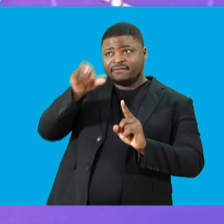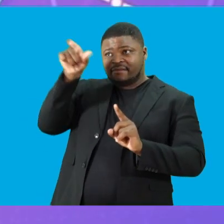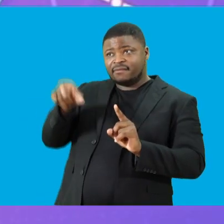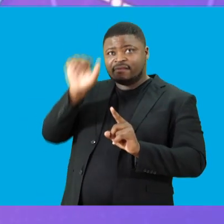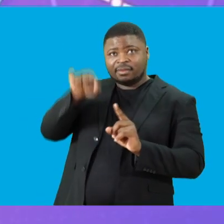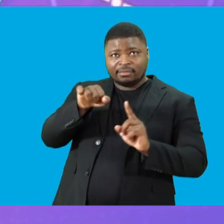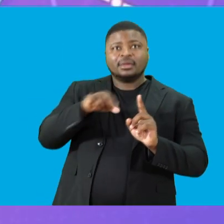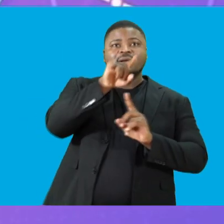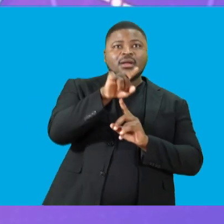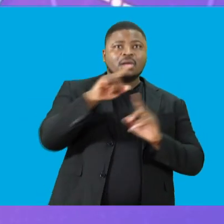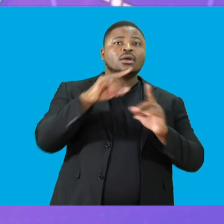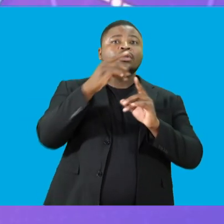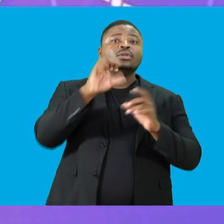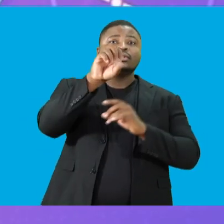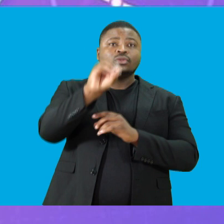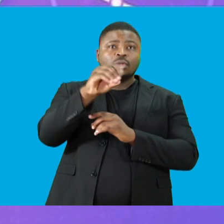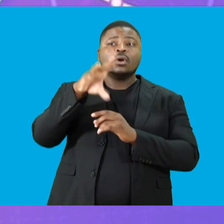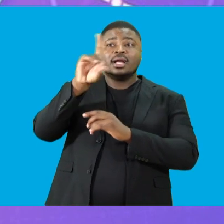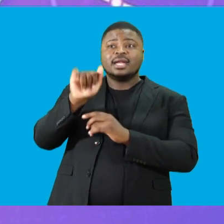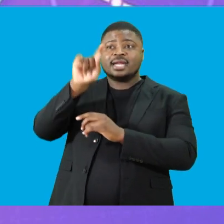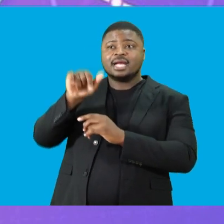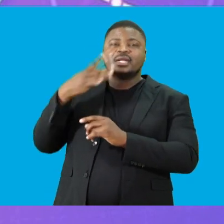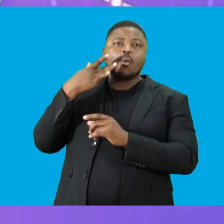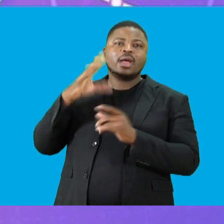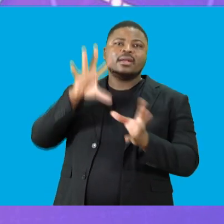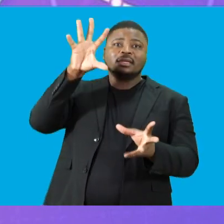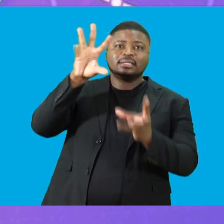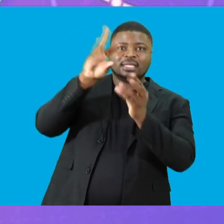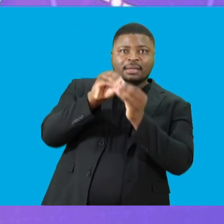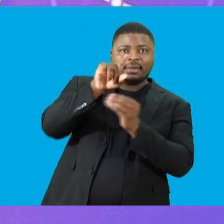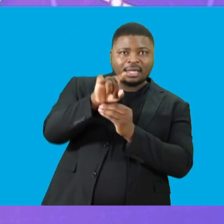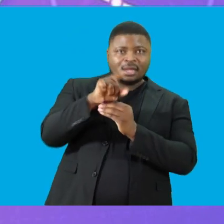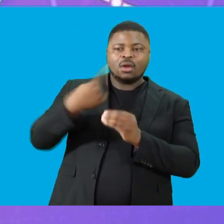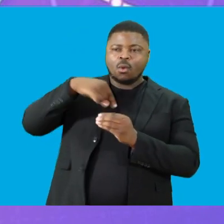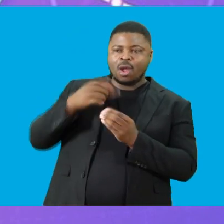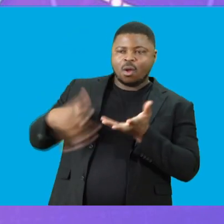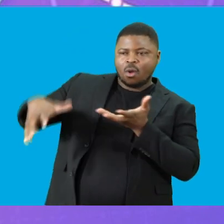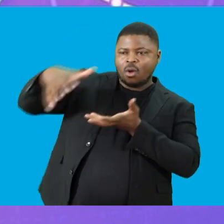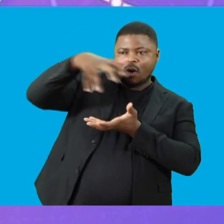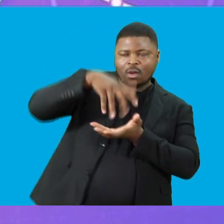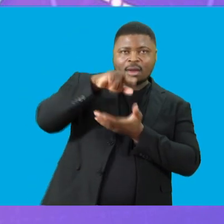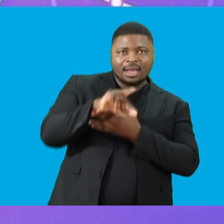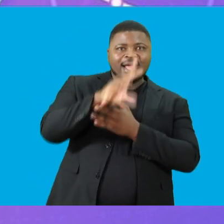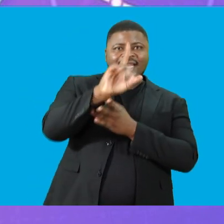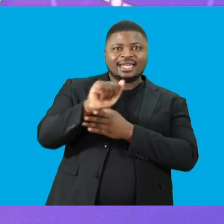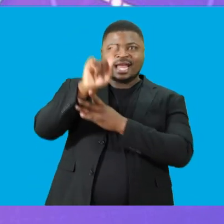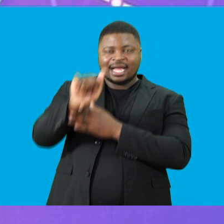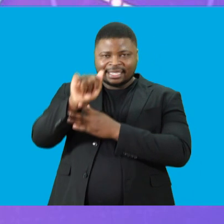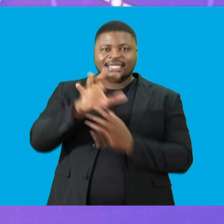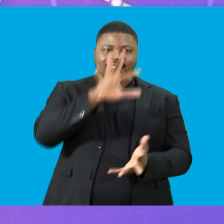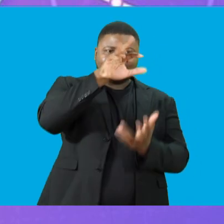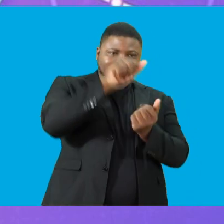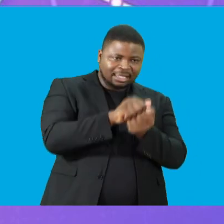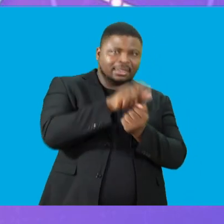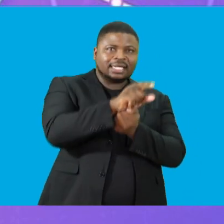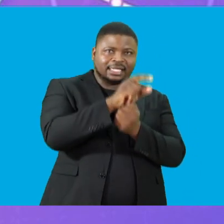graph. So whenever we've summarized our data, after the whole process of collecting, classifying, organizing, and summarizing, then